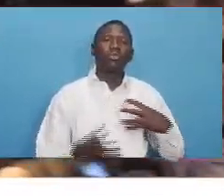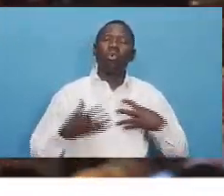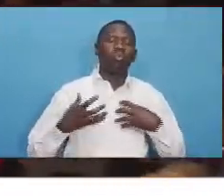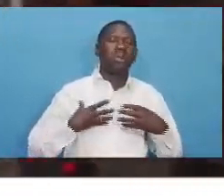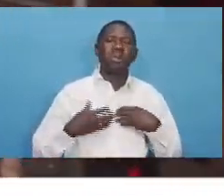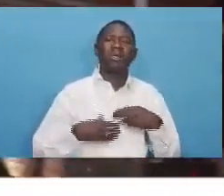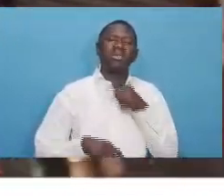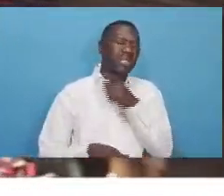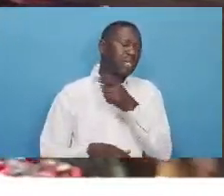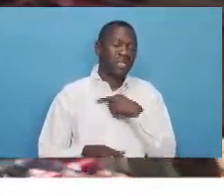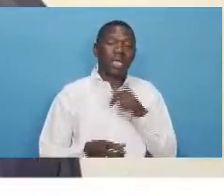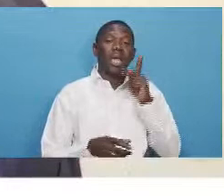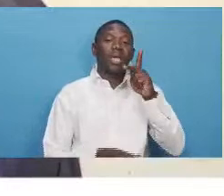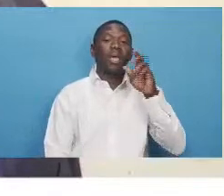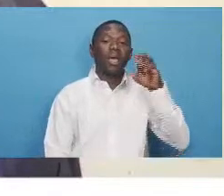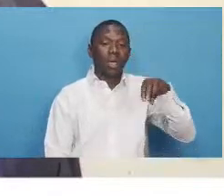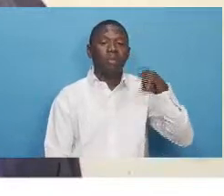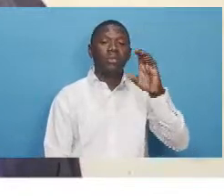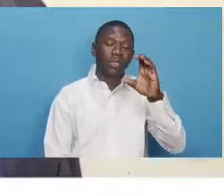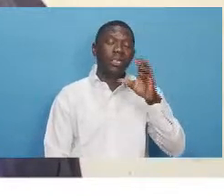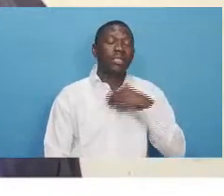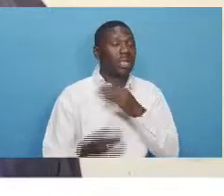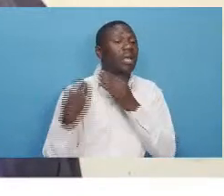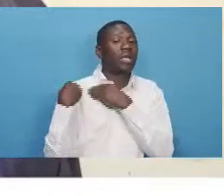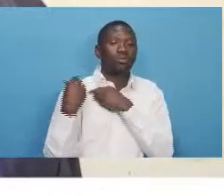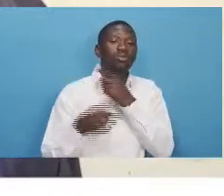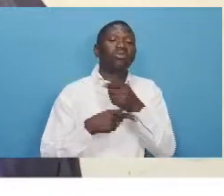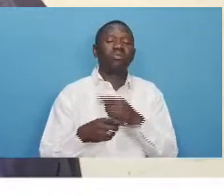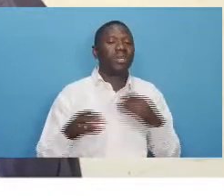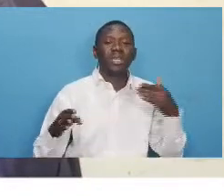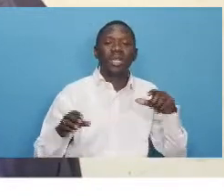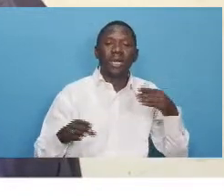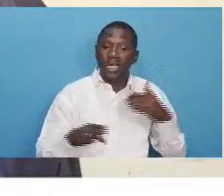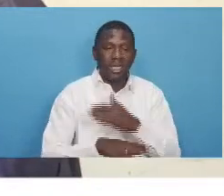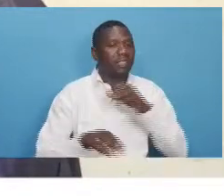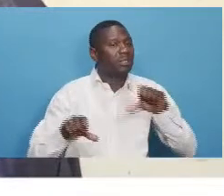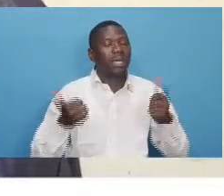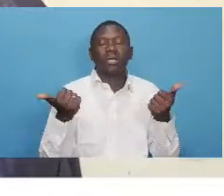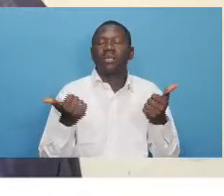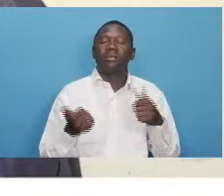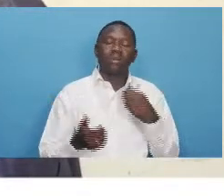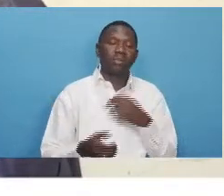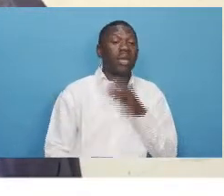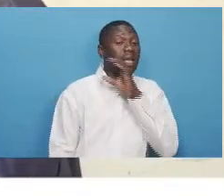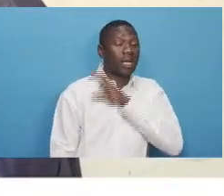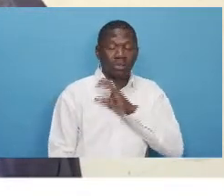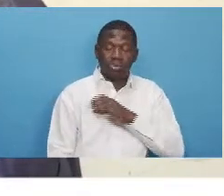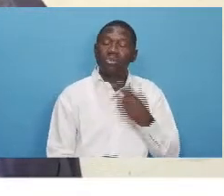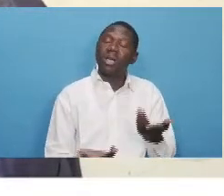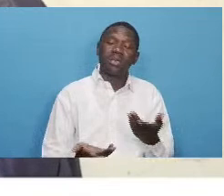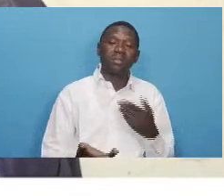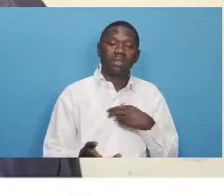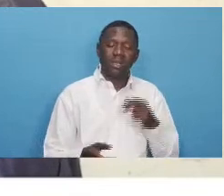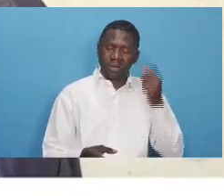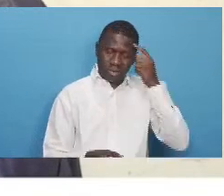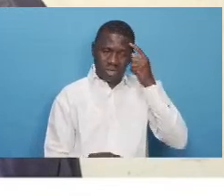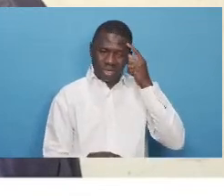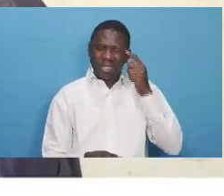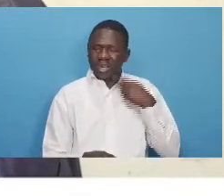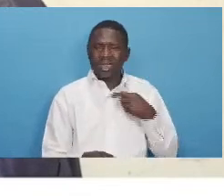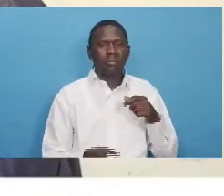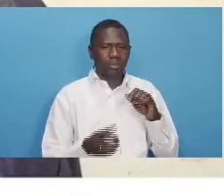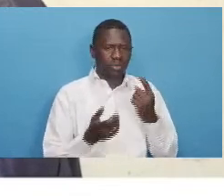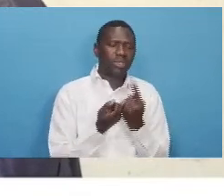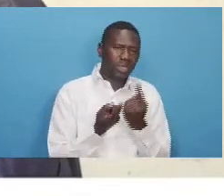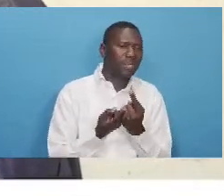start. Modu Njai, the market's manager for KMC, says the council had to consider certain factors before setting the date for sales